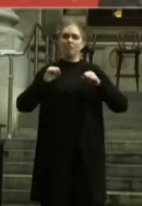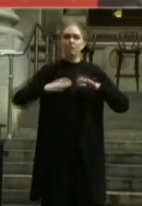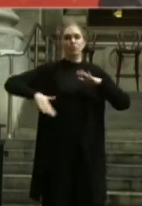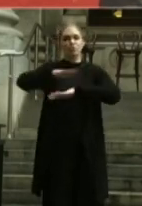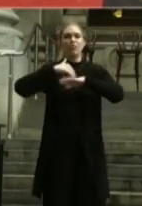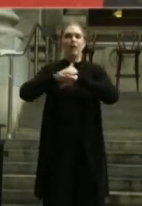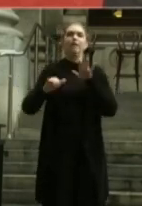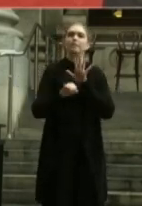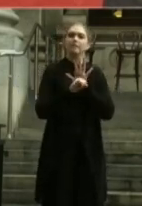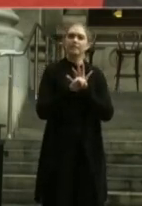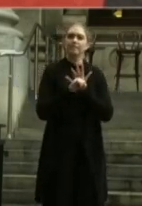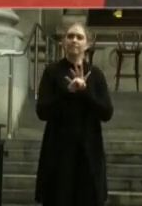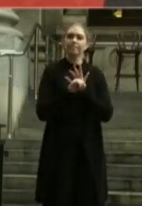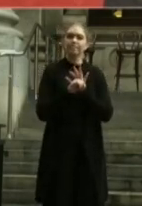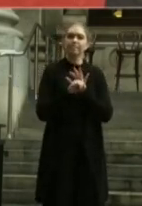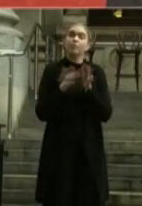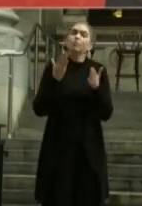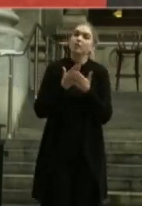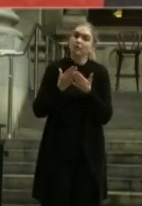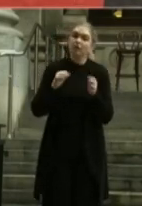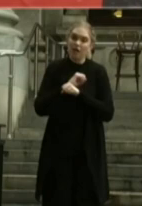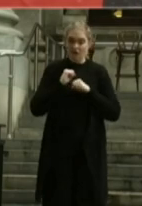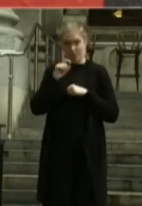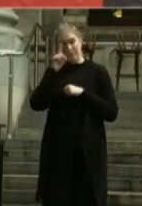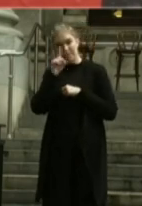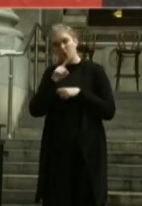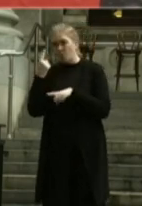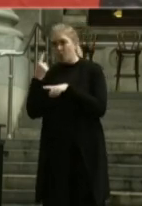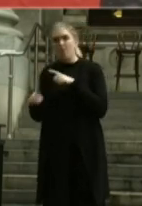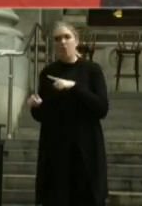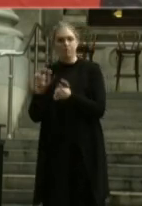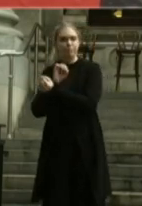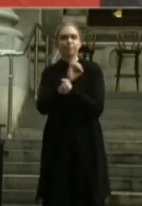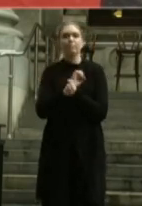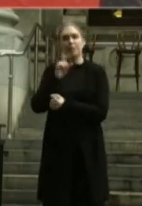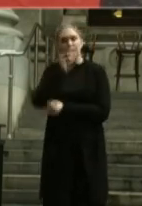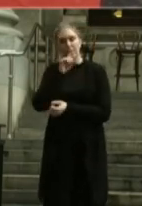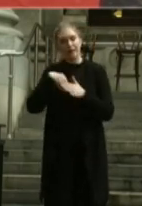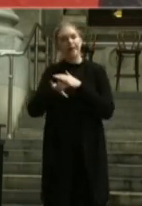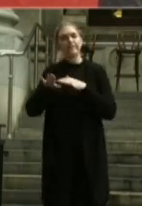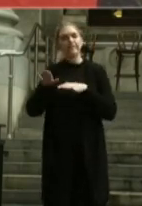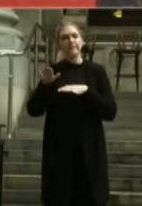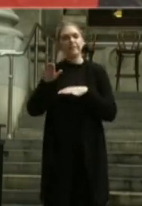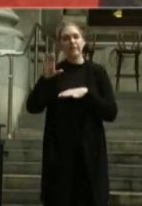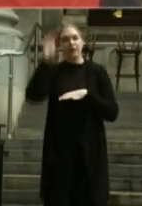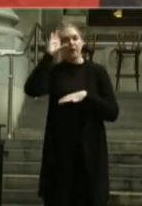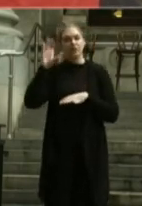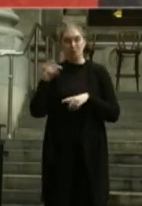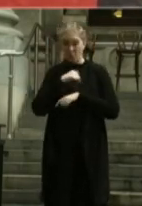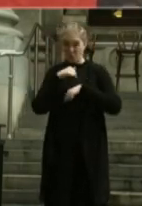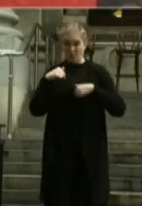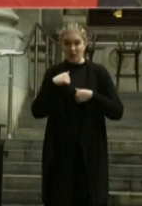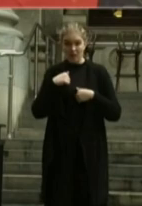Proportionately, we are the most incarcerated people on the planet. We are not an innately criminal